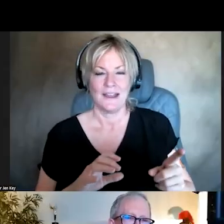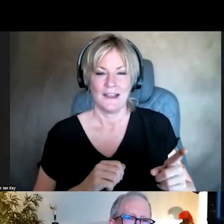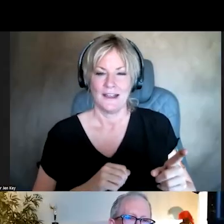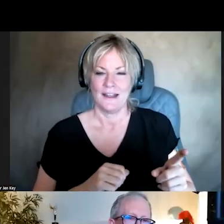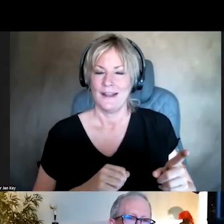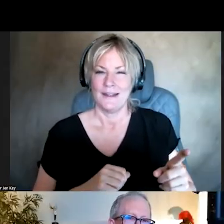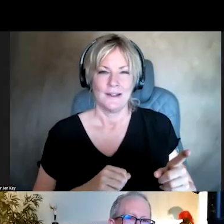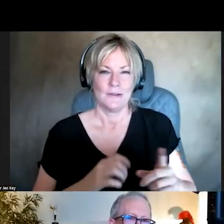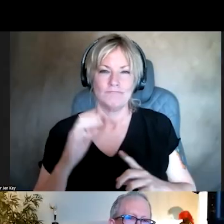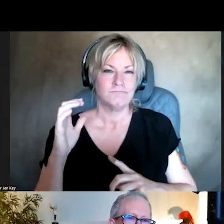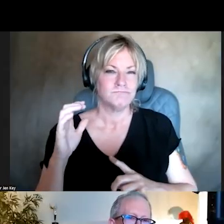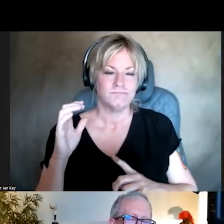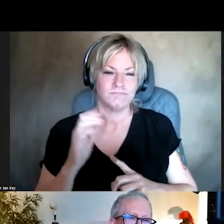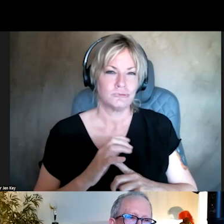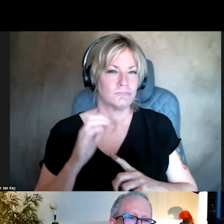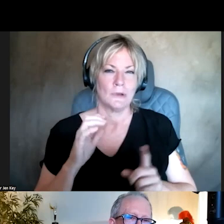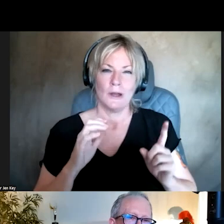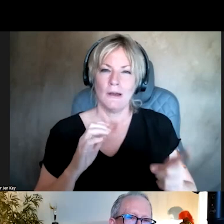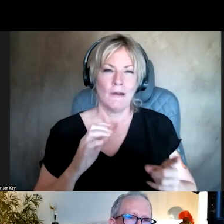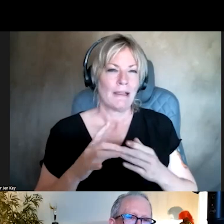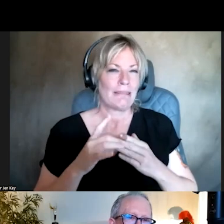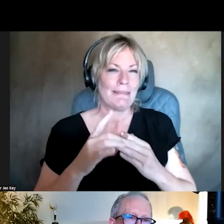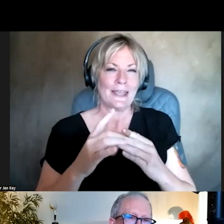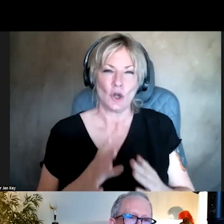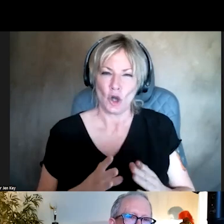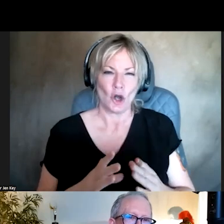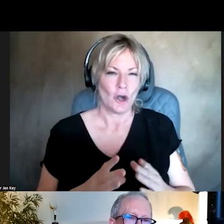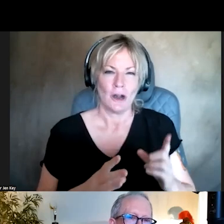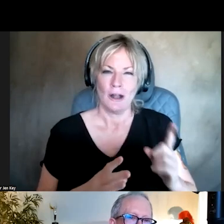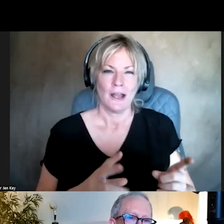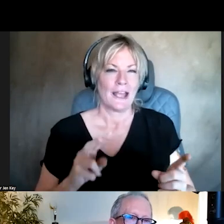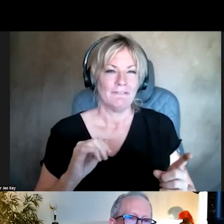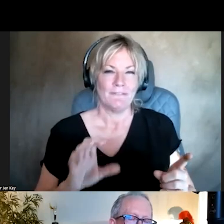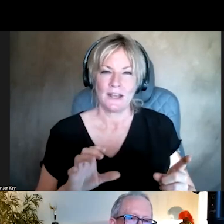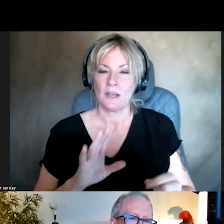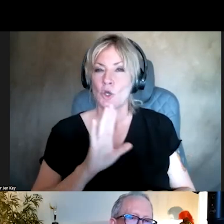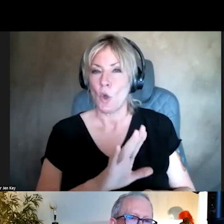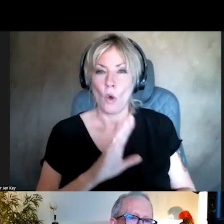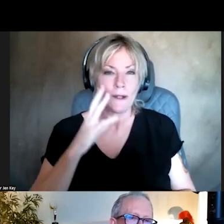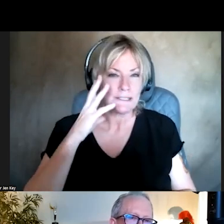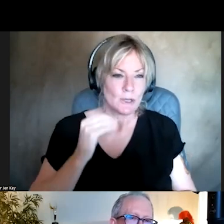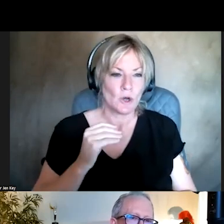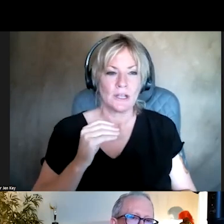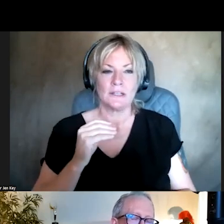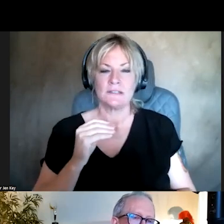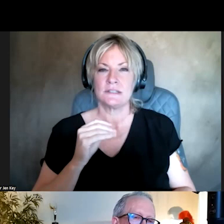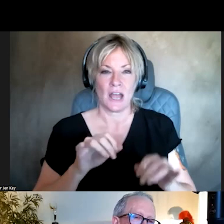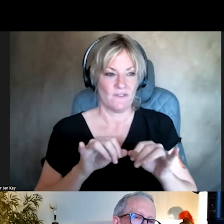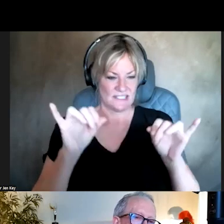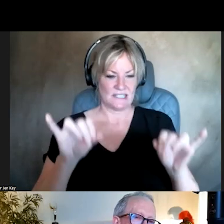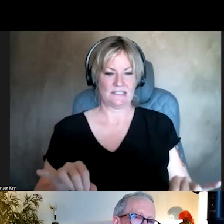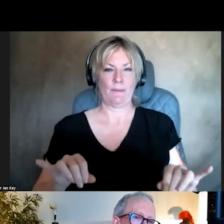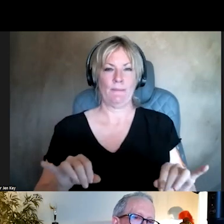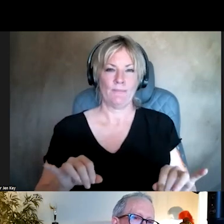such a leader in this space. And Vic, bringing your experience of systems